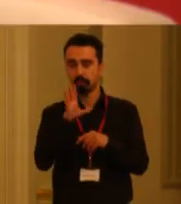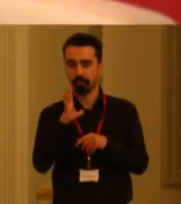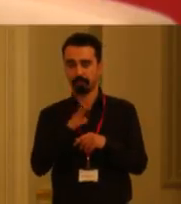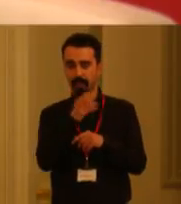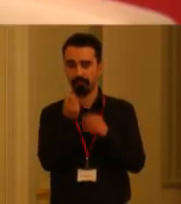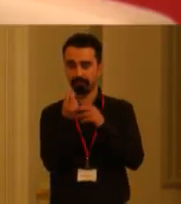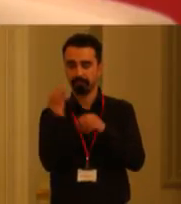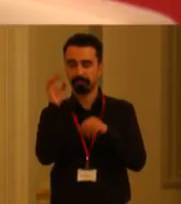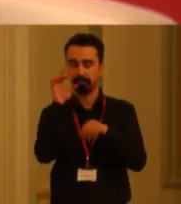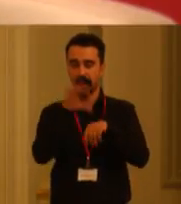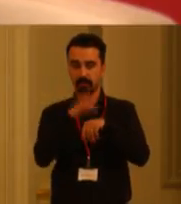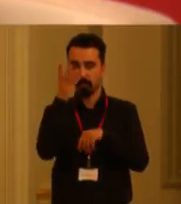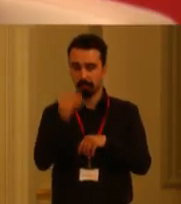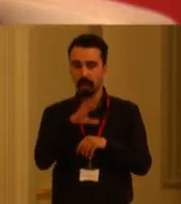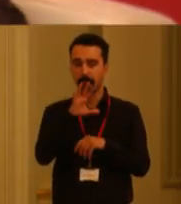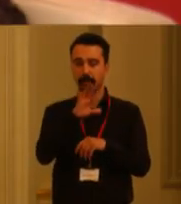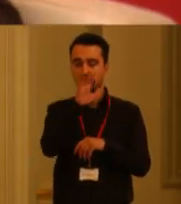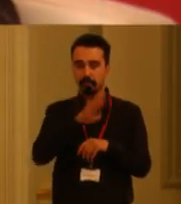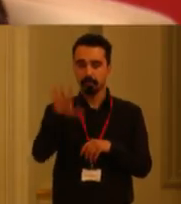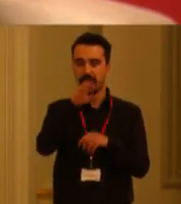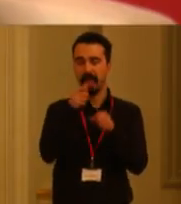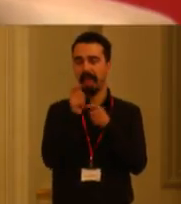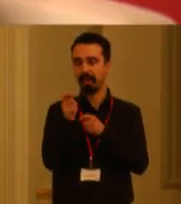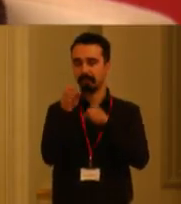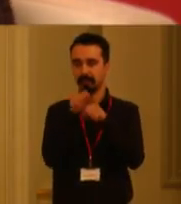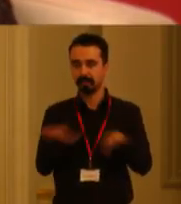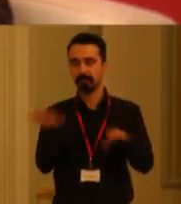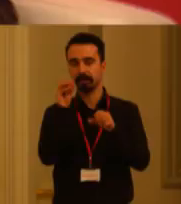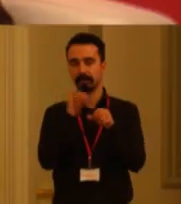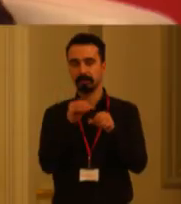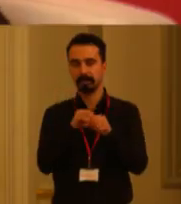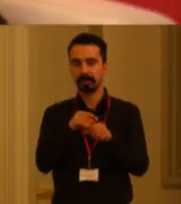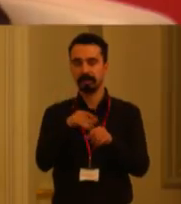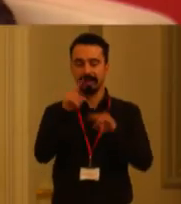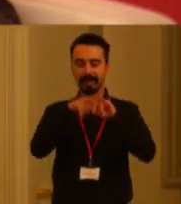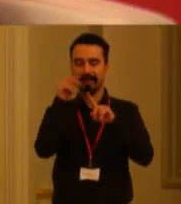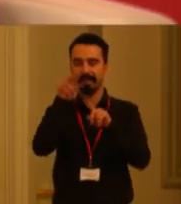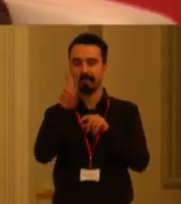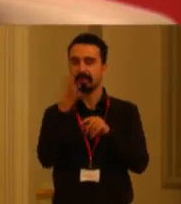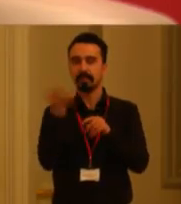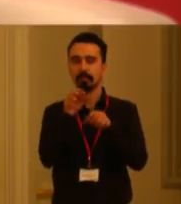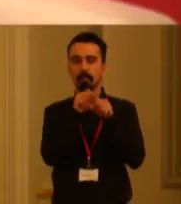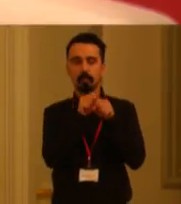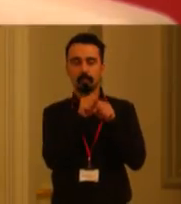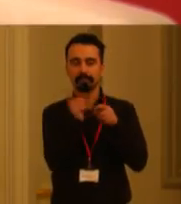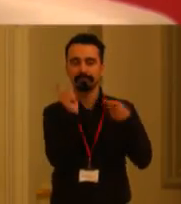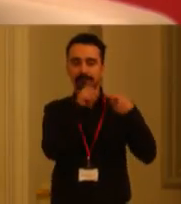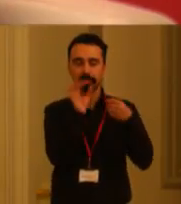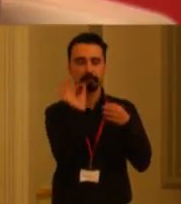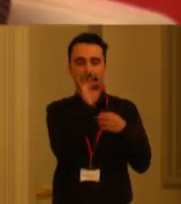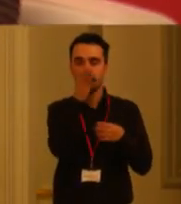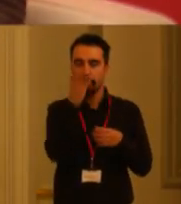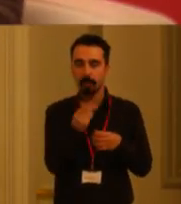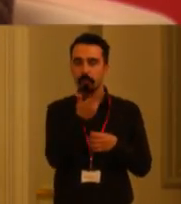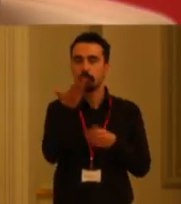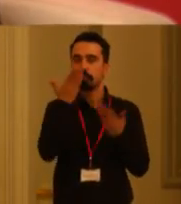awareness, 400% is the increase of HIV cases, and Turkey is one of the leading countries. Well, in this